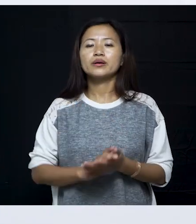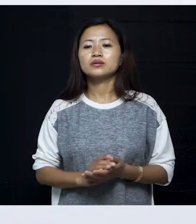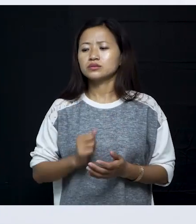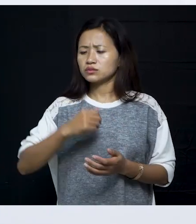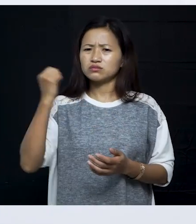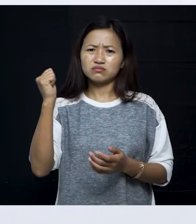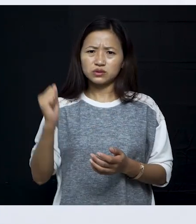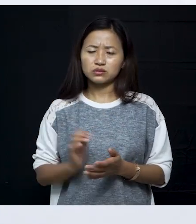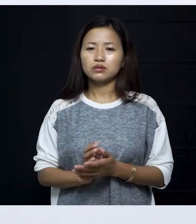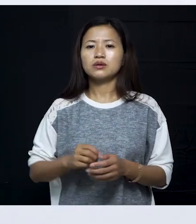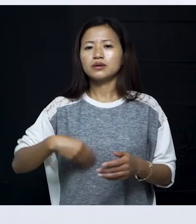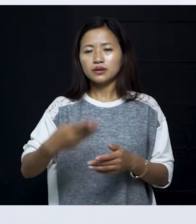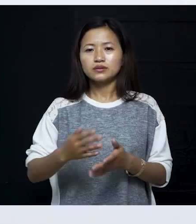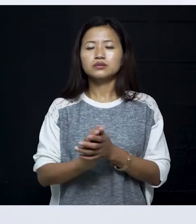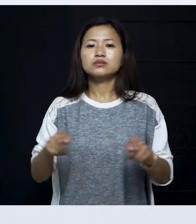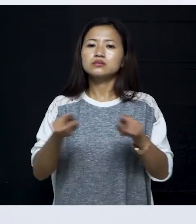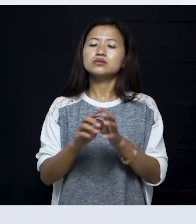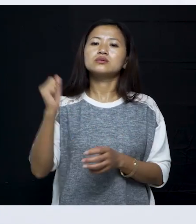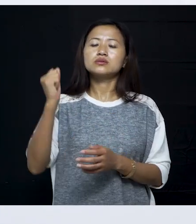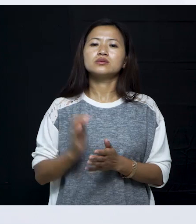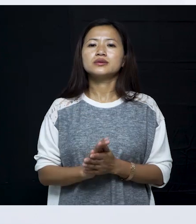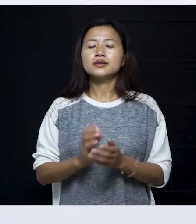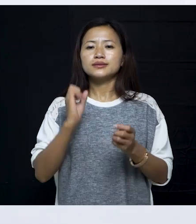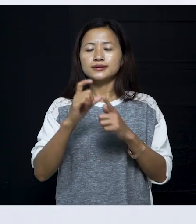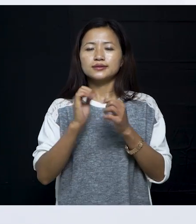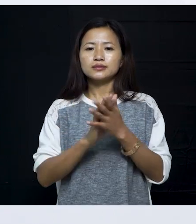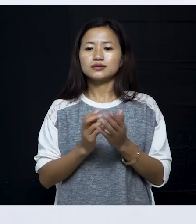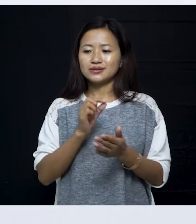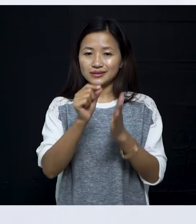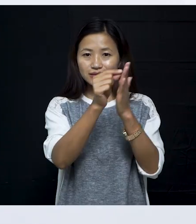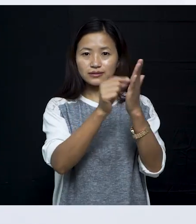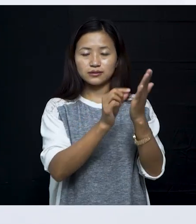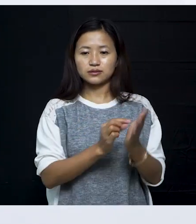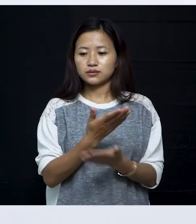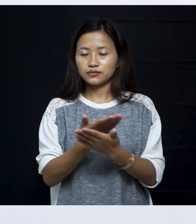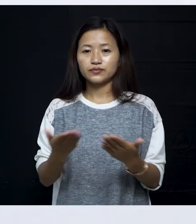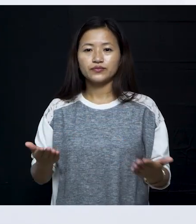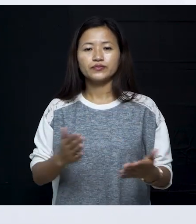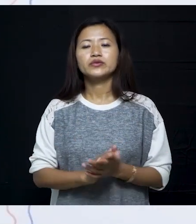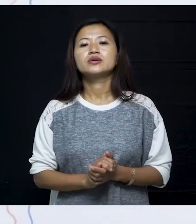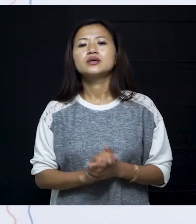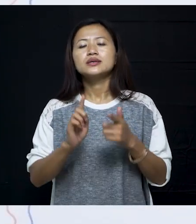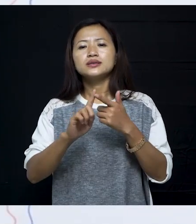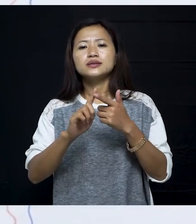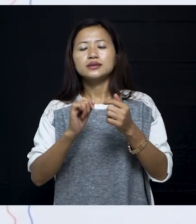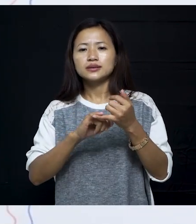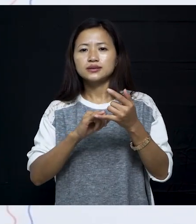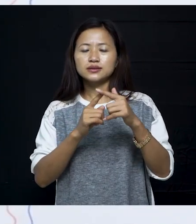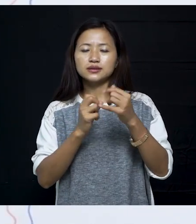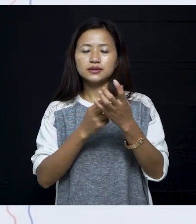so on. So that's what we have here. Description, details of theme. Then essential details. These are the